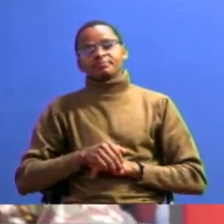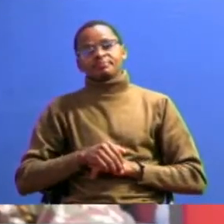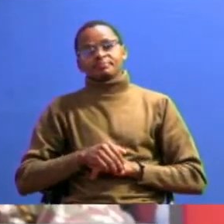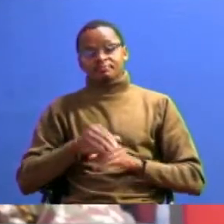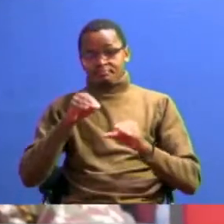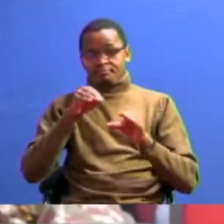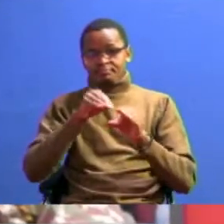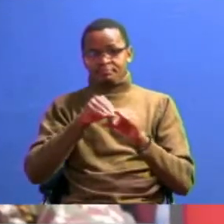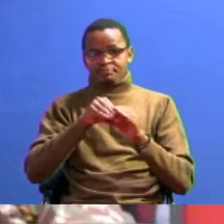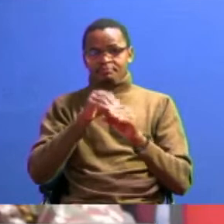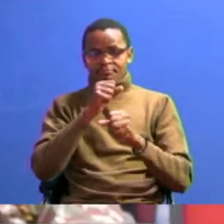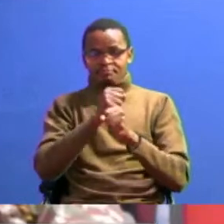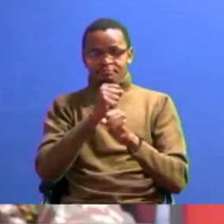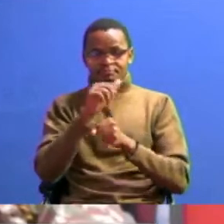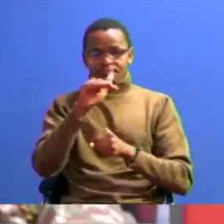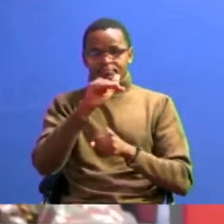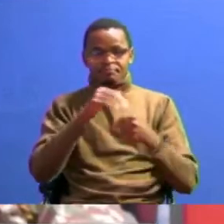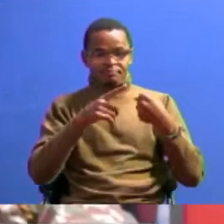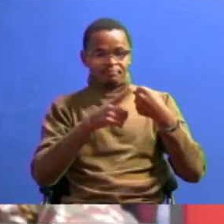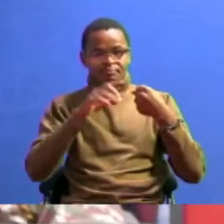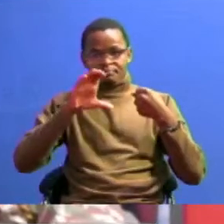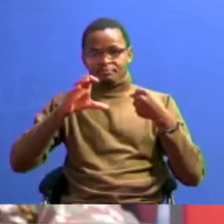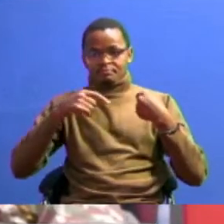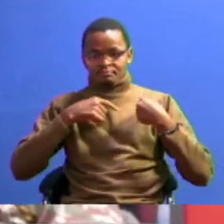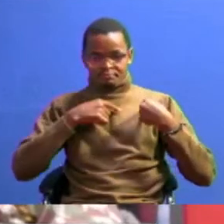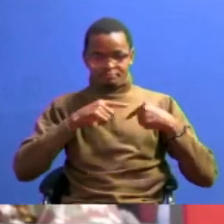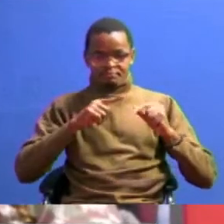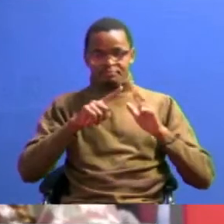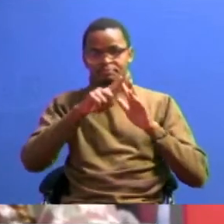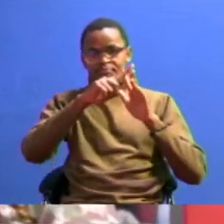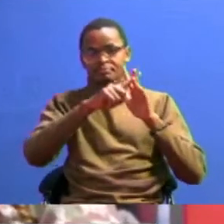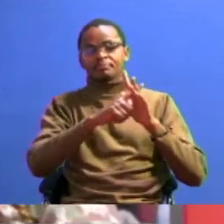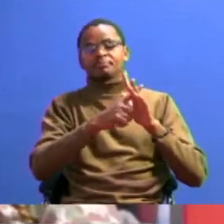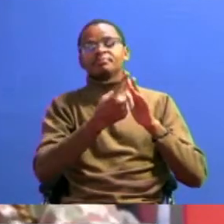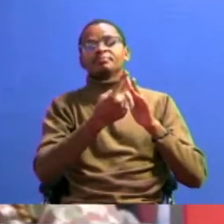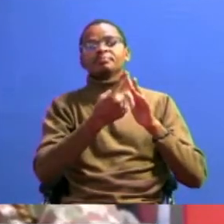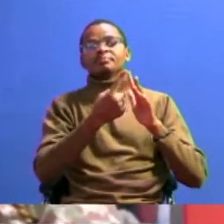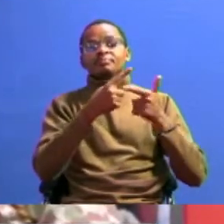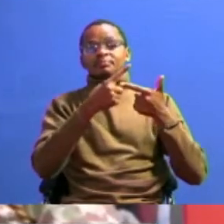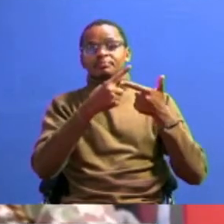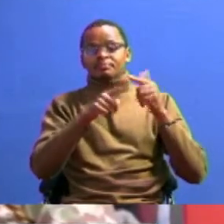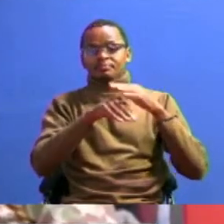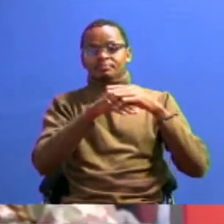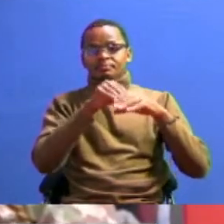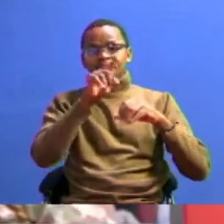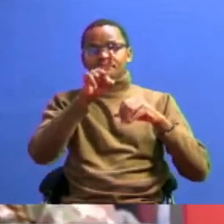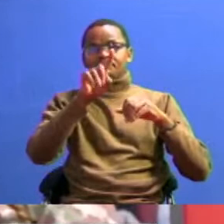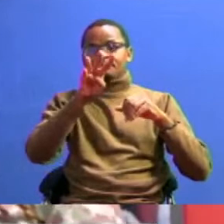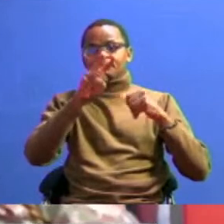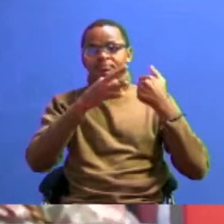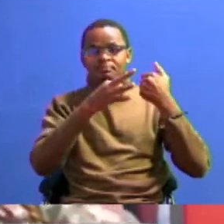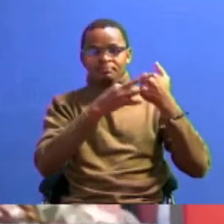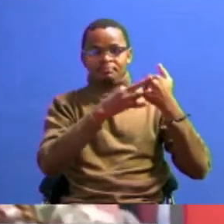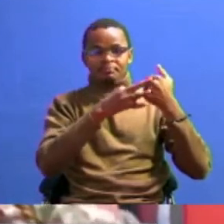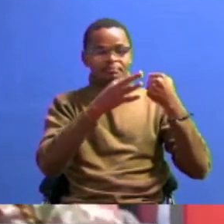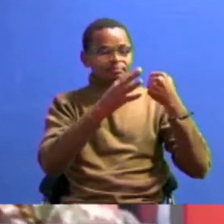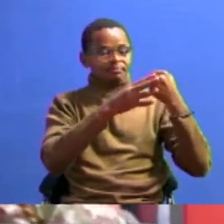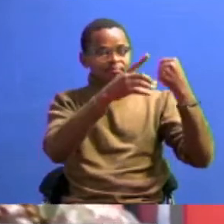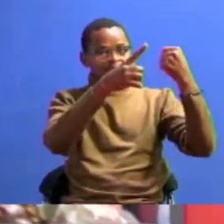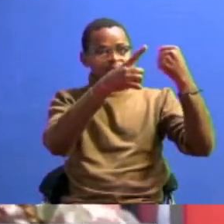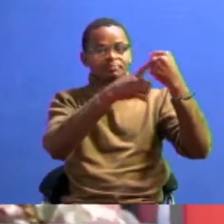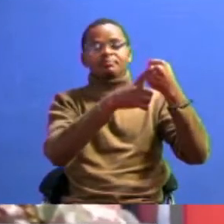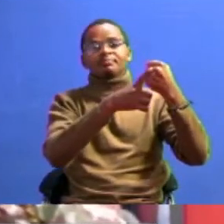within the operation area in the 6 counties since the operation began. But out of the 148,